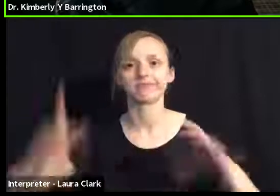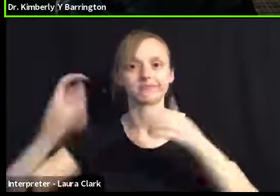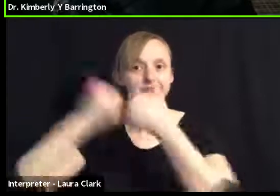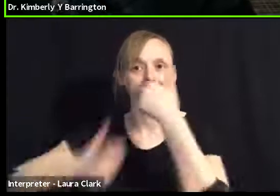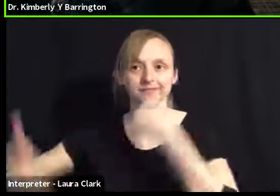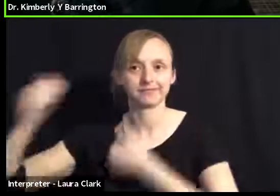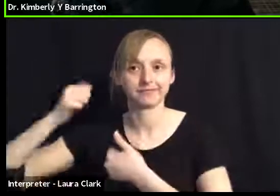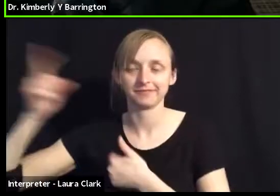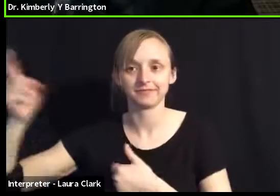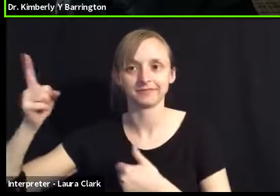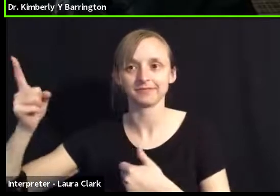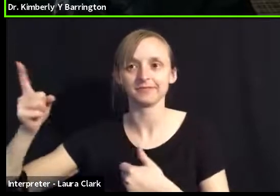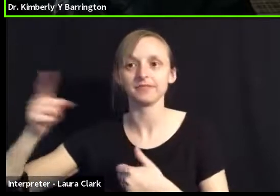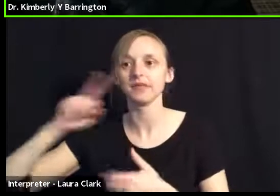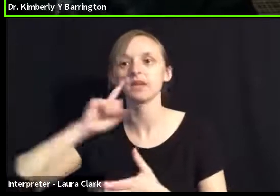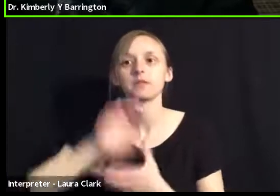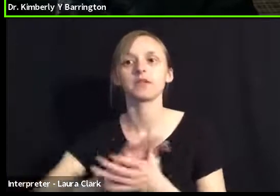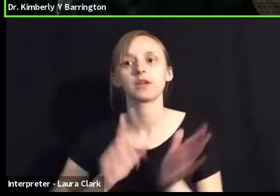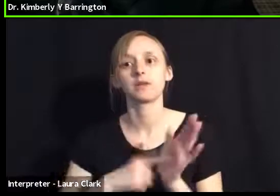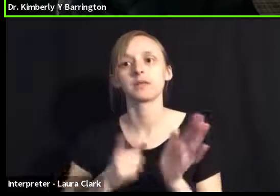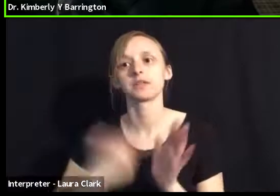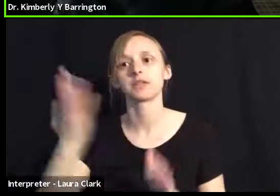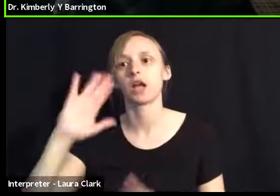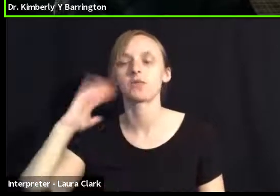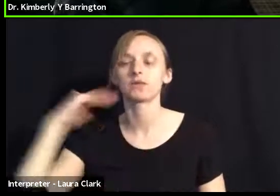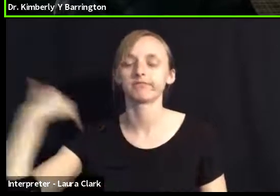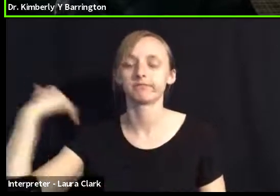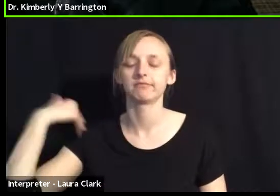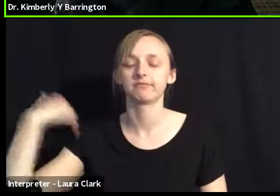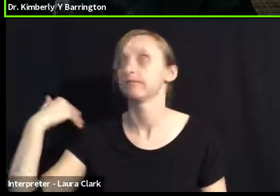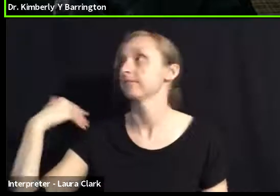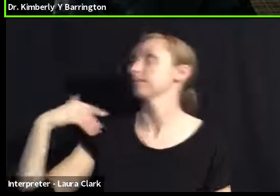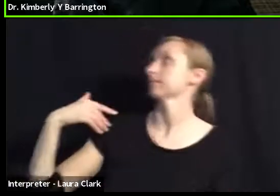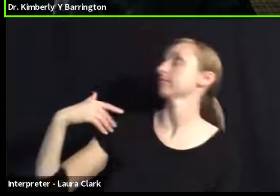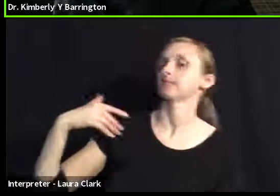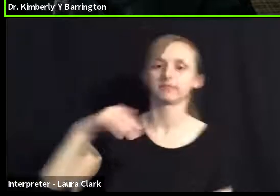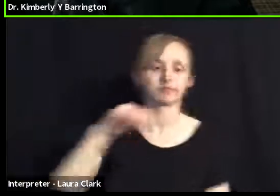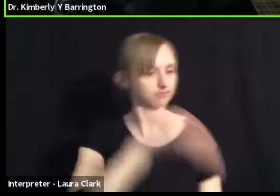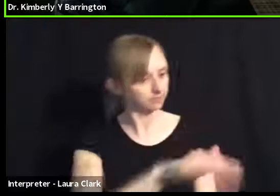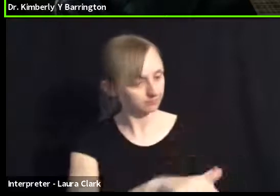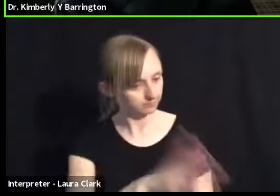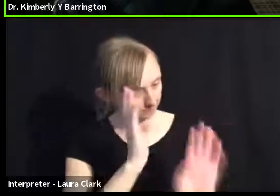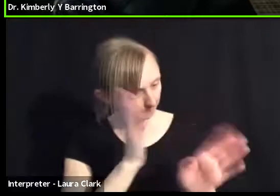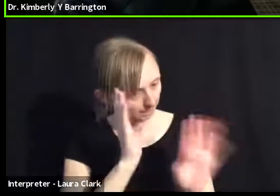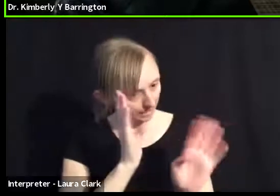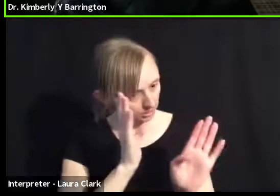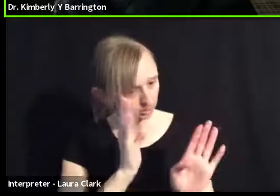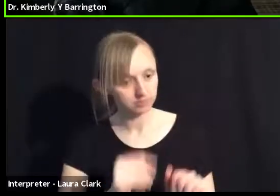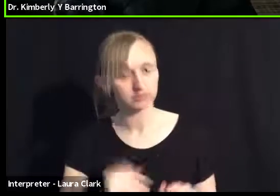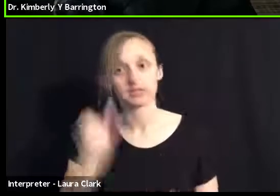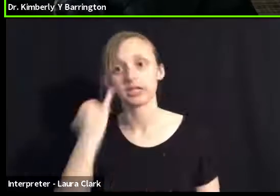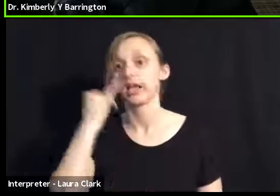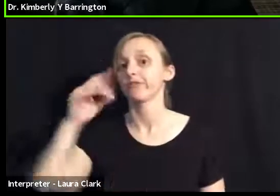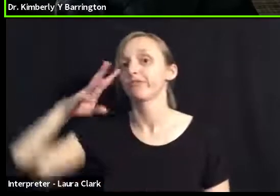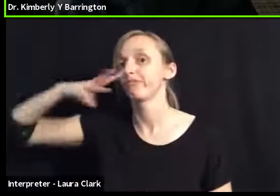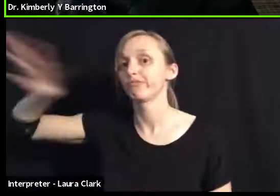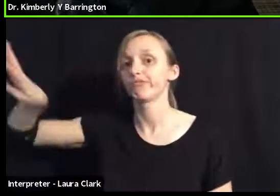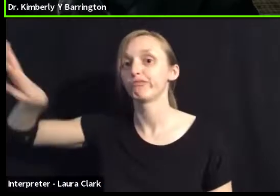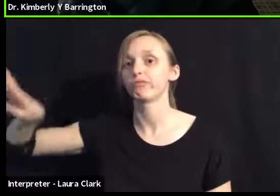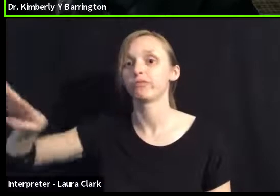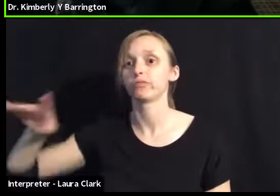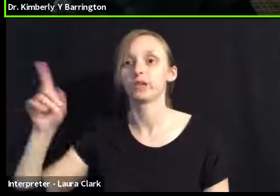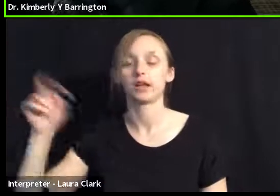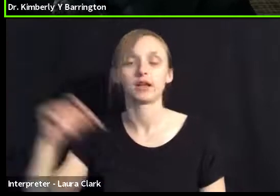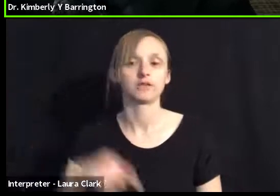do believe that at times God will tap us on our shoulder and say, hey, I'm speaking to you. And when we don't listen, he has to